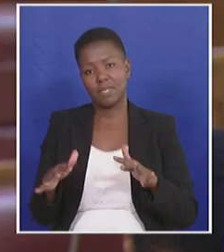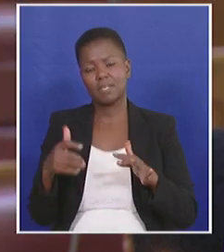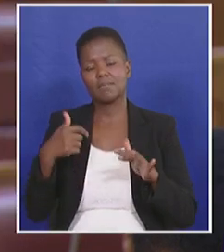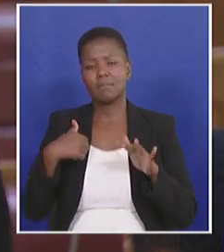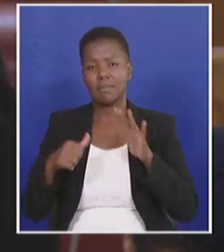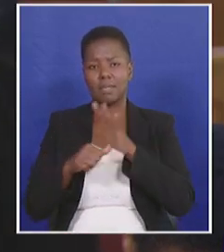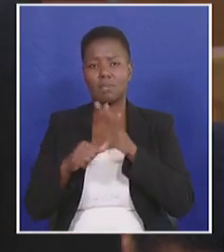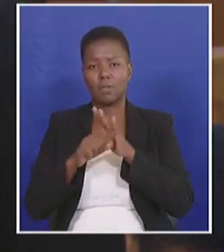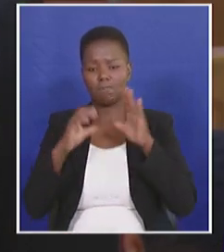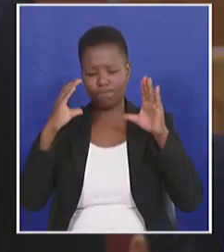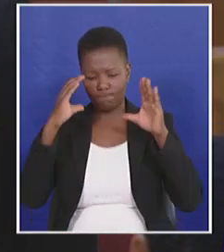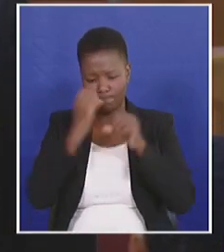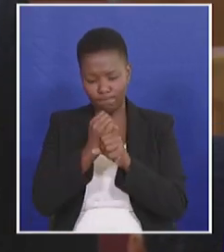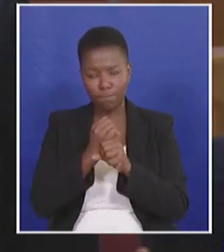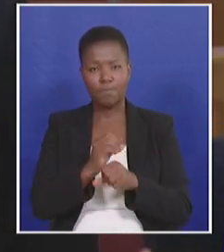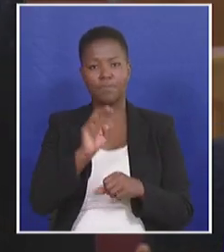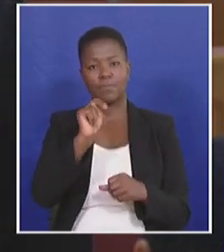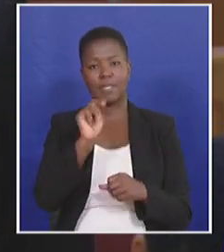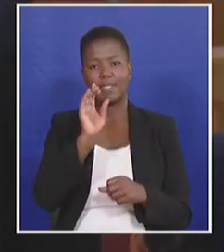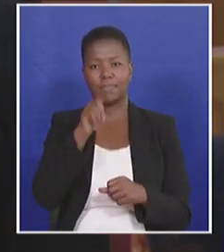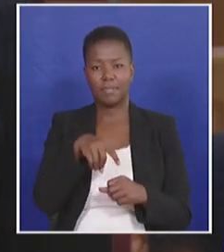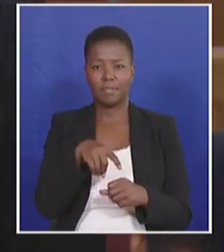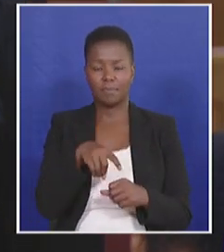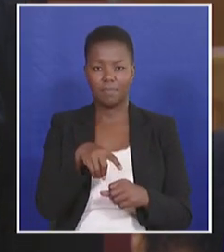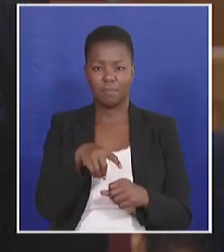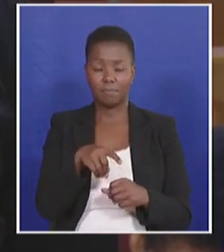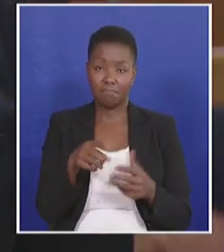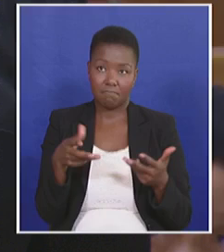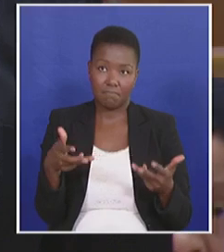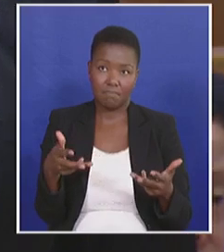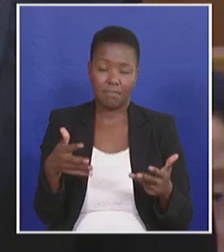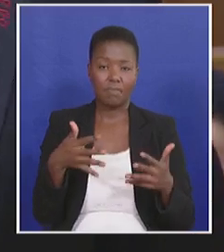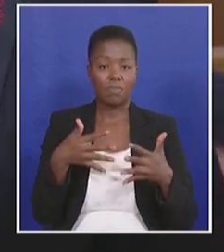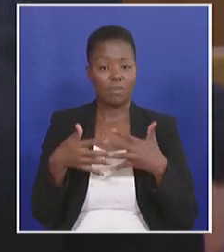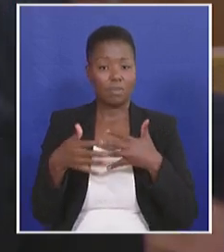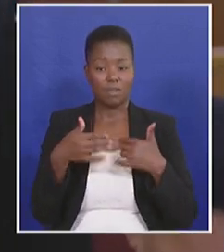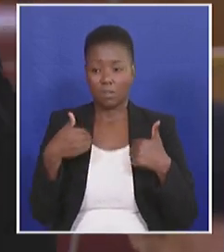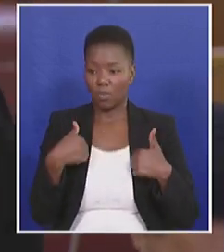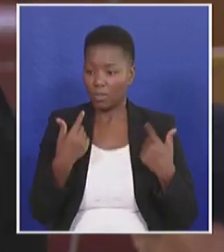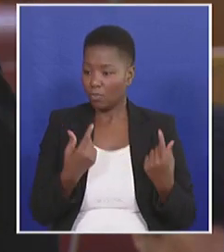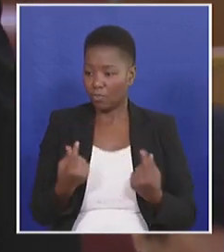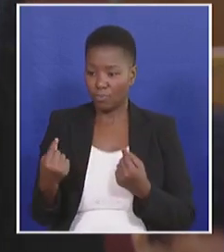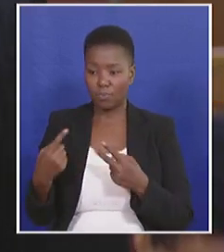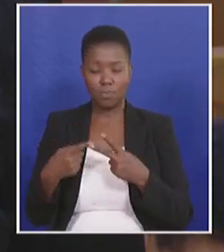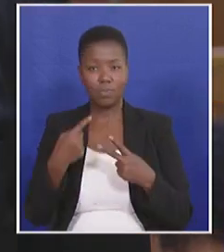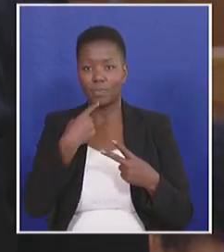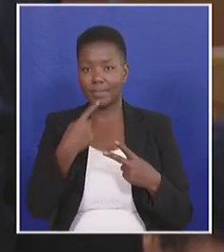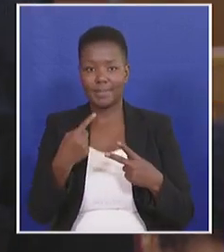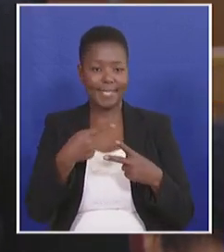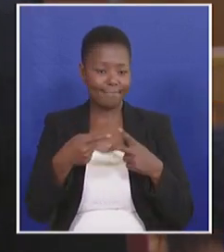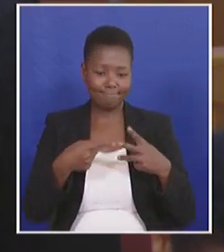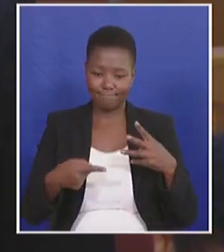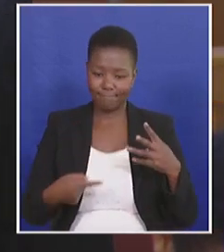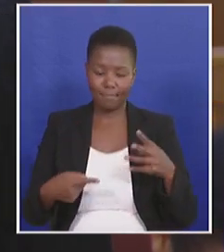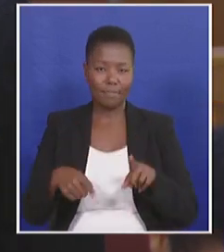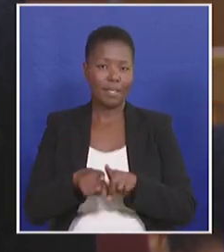of the National Development Plan. So whatever we are talking to, for an example, let me give